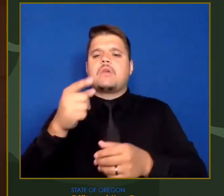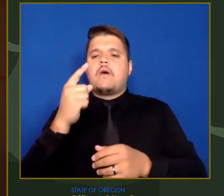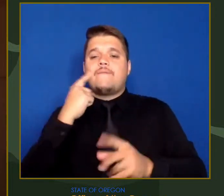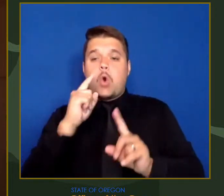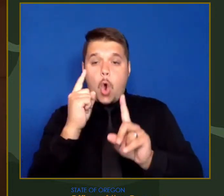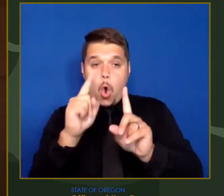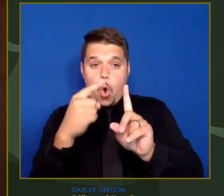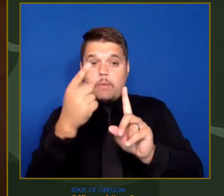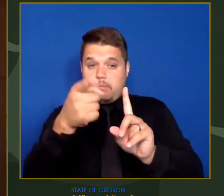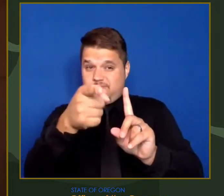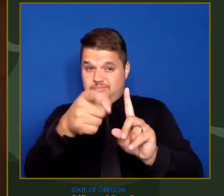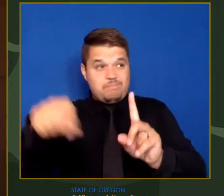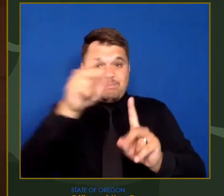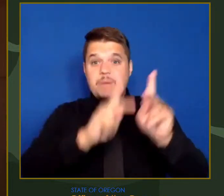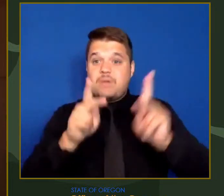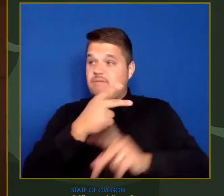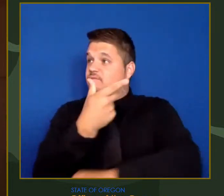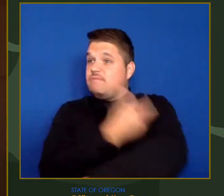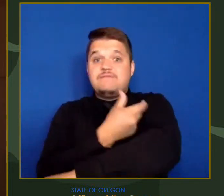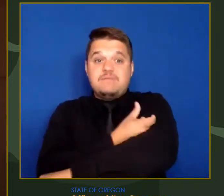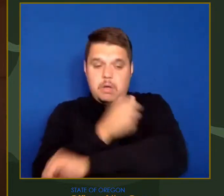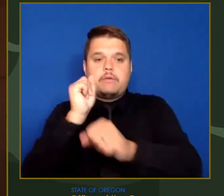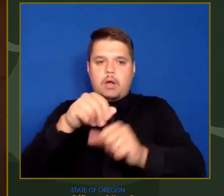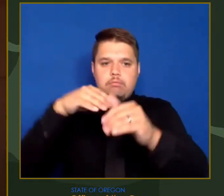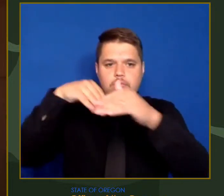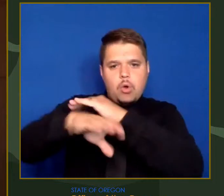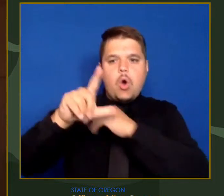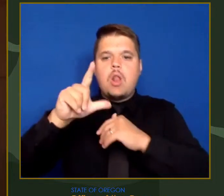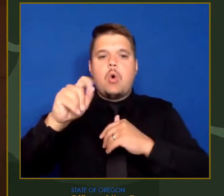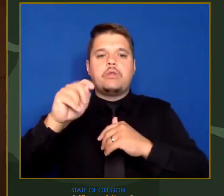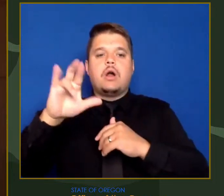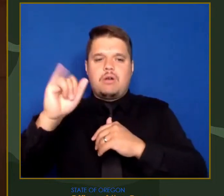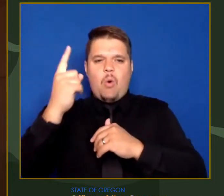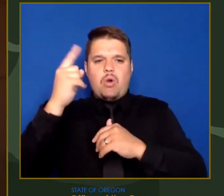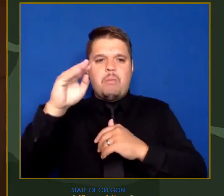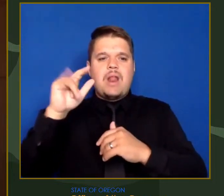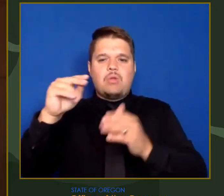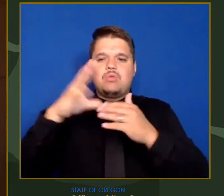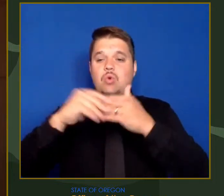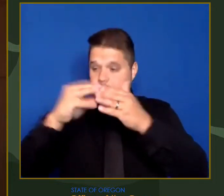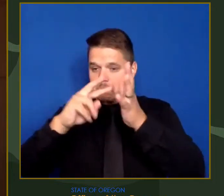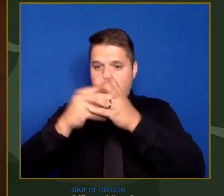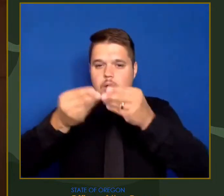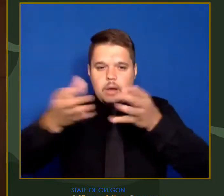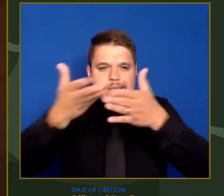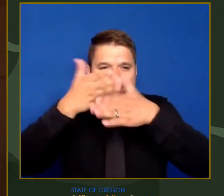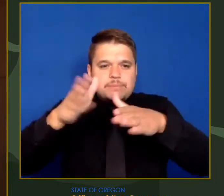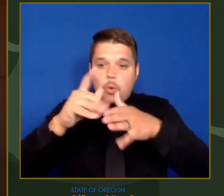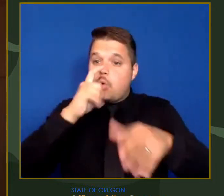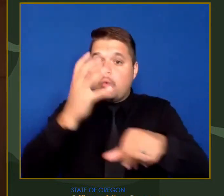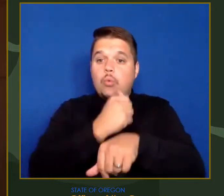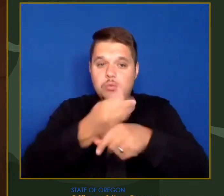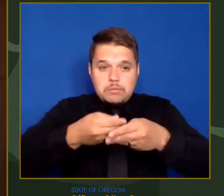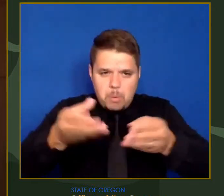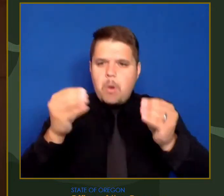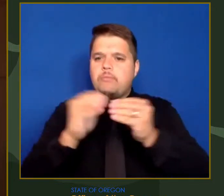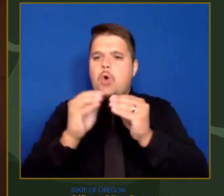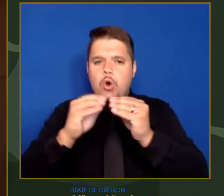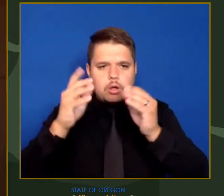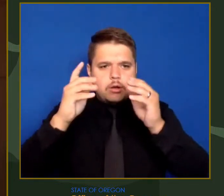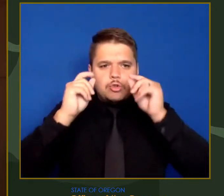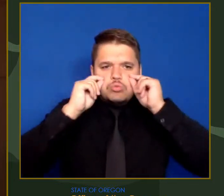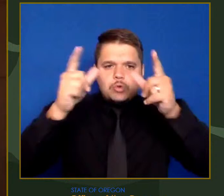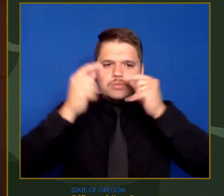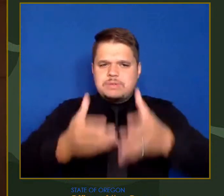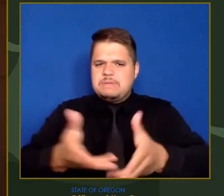that drawing will be in the beginning of July, we have more surprises in the works that you'll hear about soon.